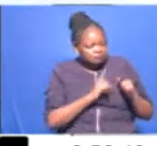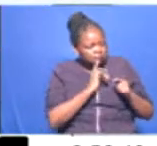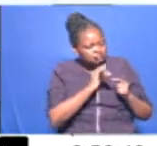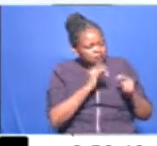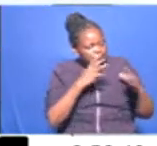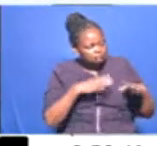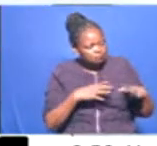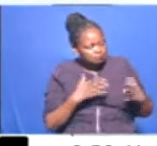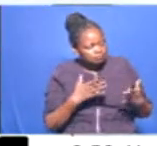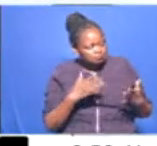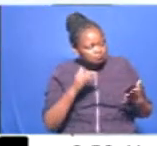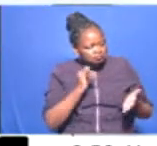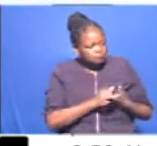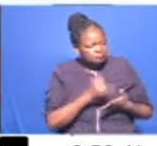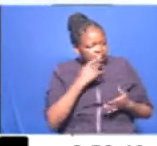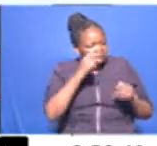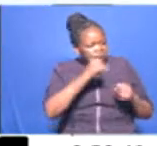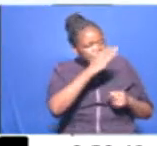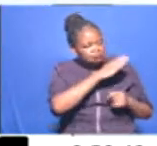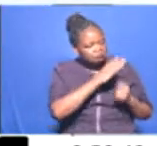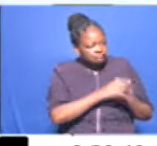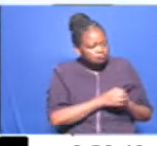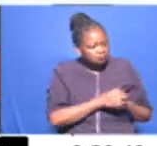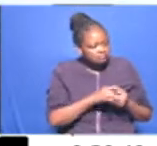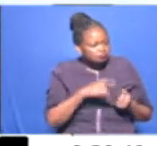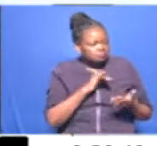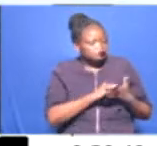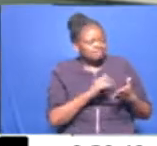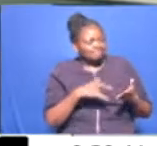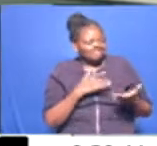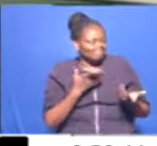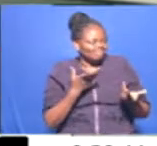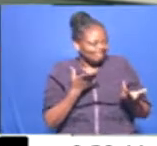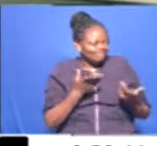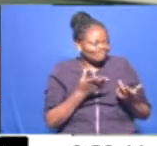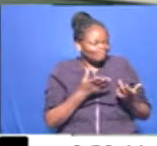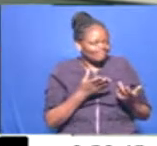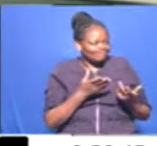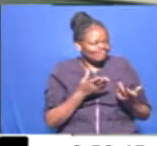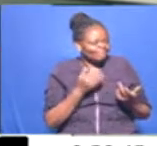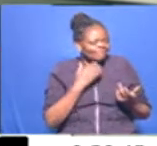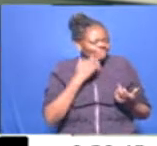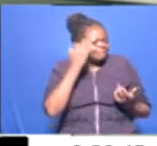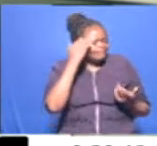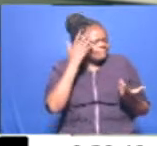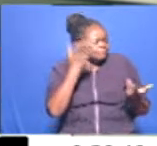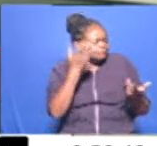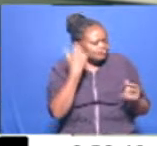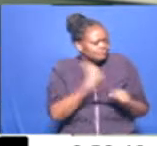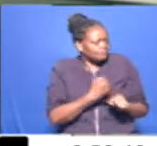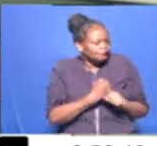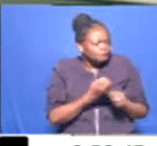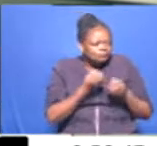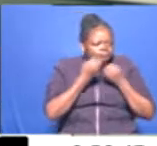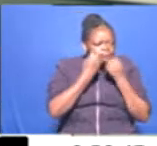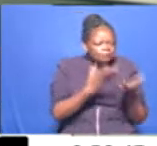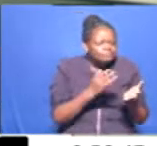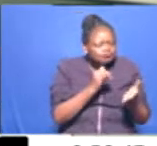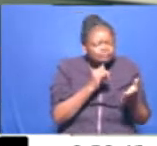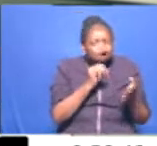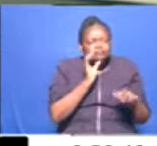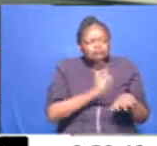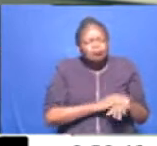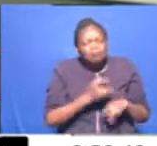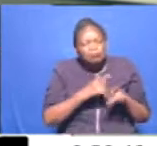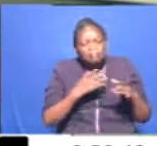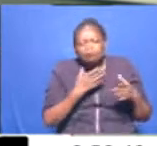population that's watching you tonight, and they feel like they're at a space of not knowing how to react to information they receive from a victim of whichever